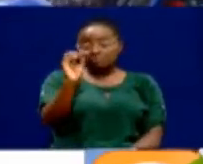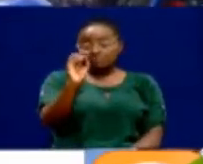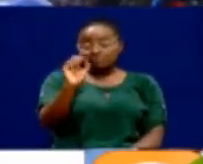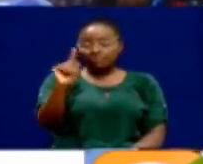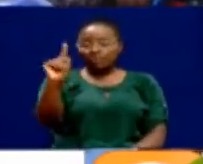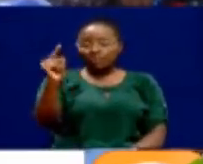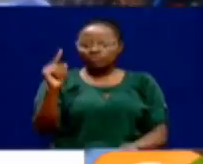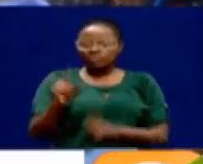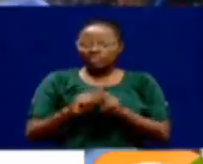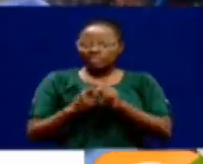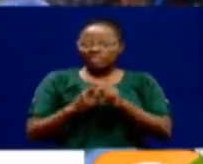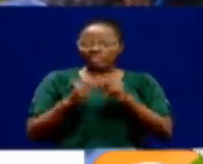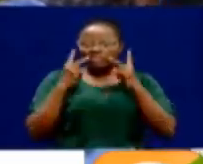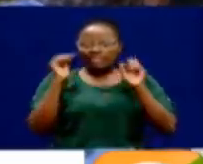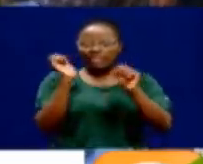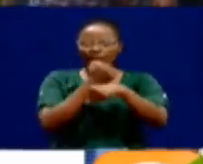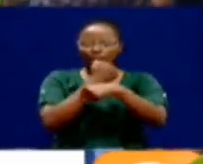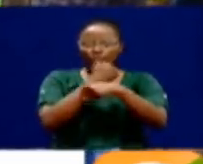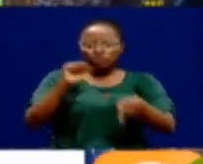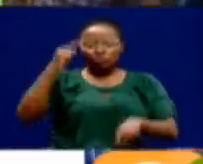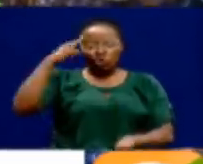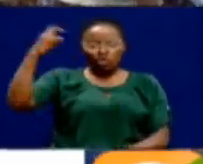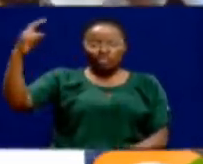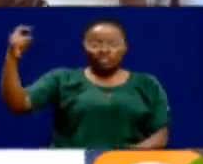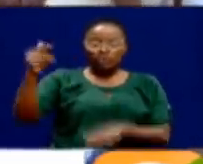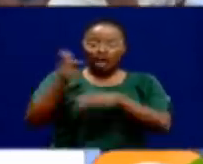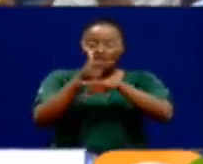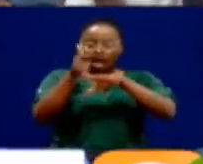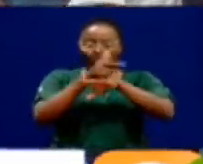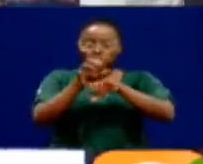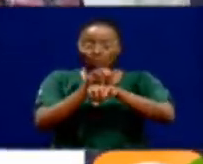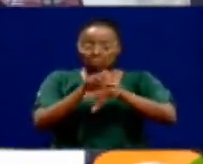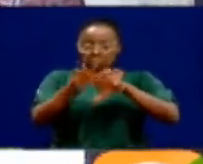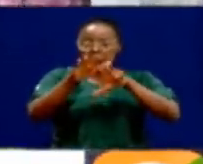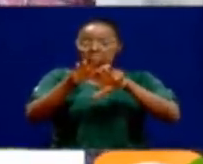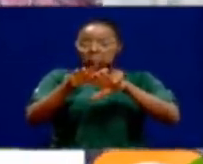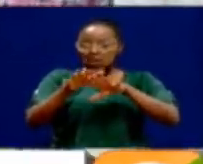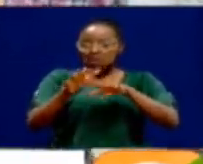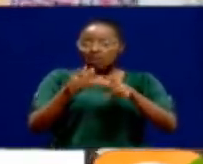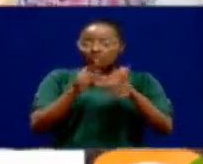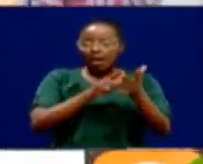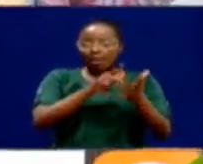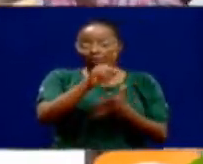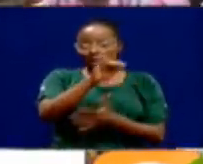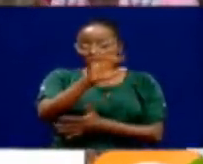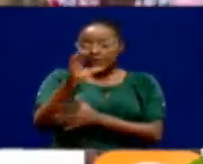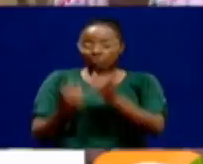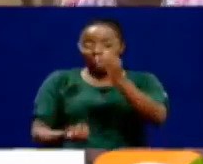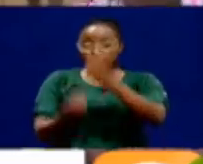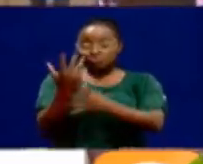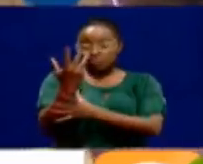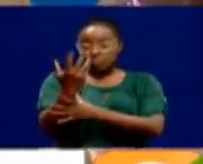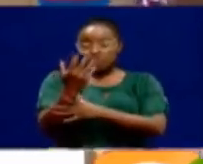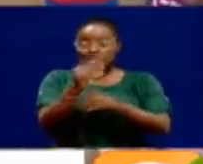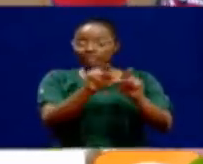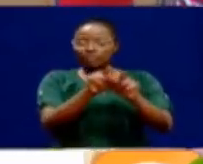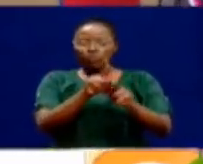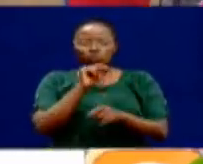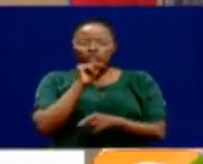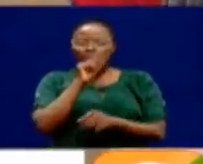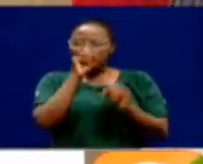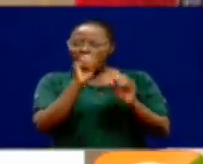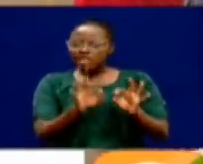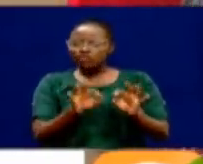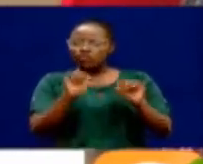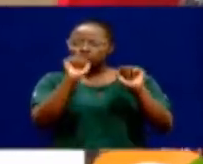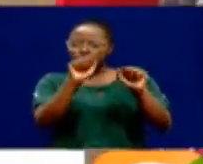In the beginning, it seemed like an impossible dream. A video going viral, a pay bill being created, and us wondering whether we